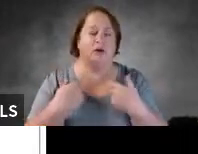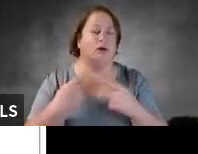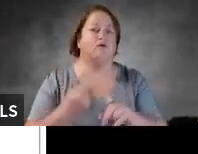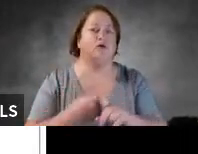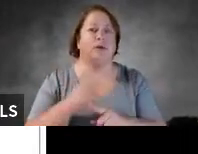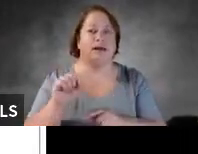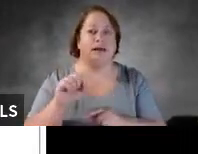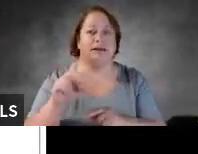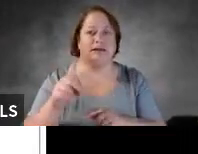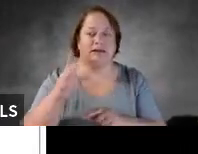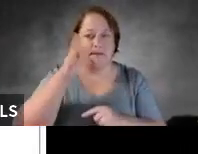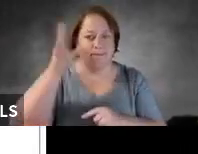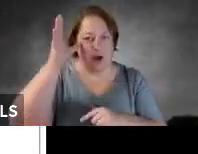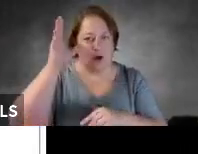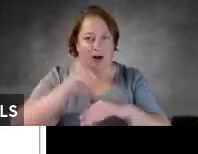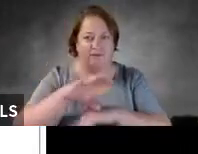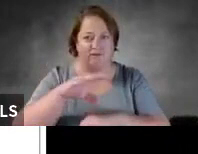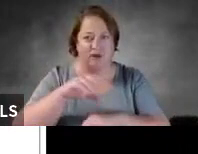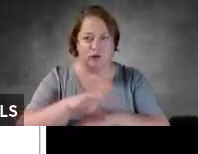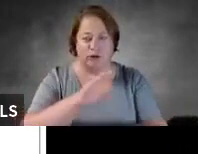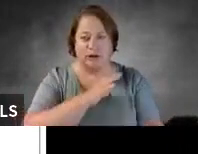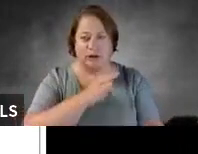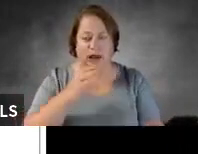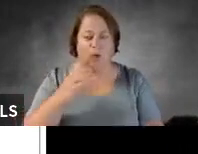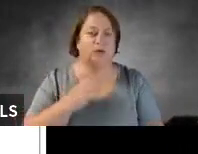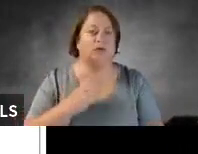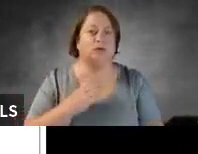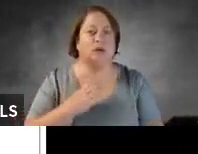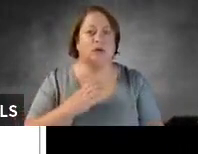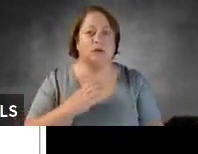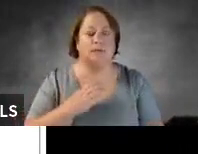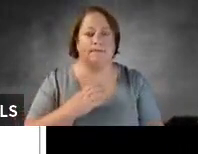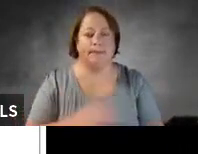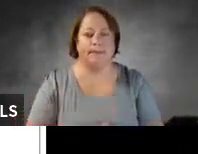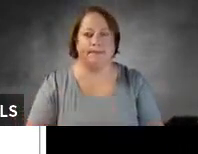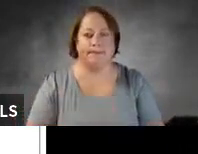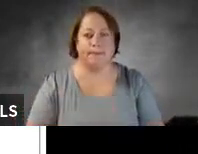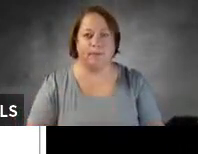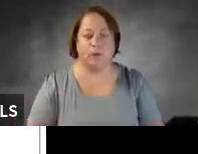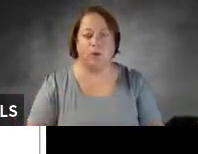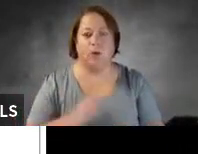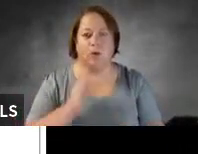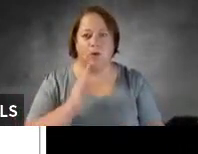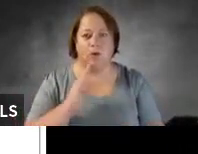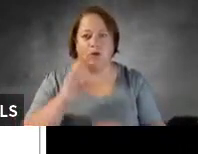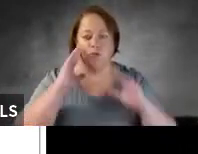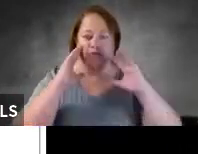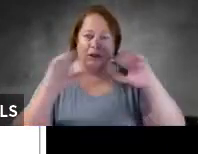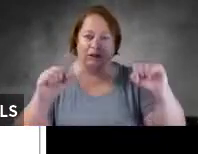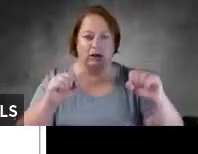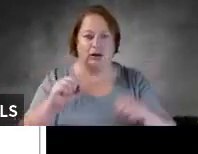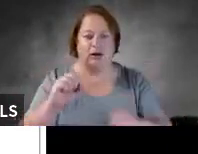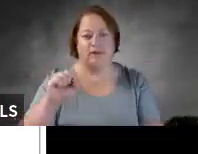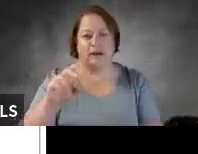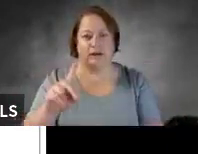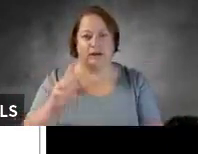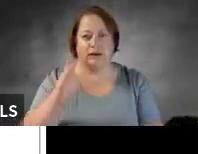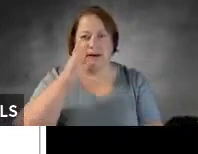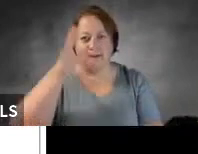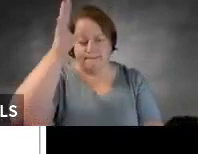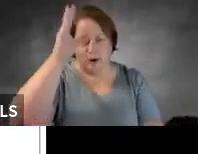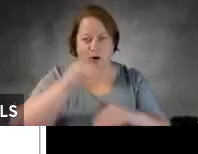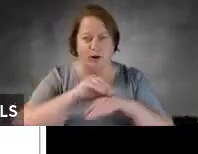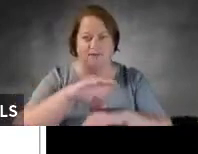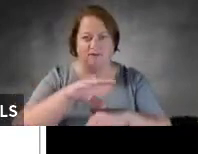SSD Parent Advisory Council, Rebbe Goebel, she is currently the president of our SSD Parent